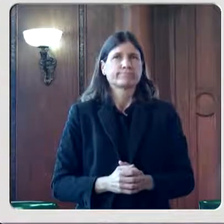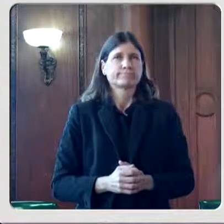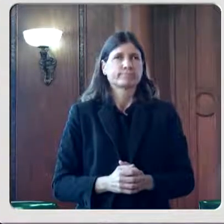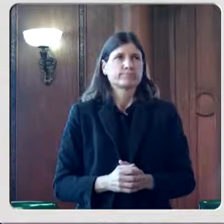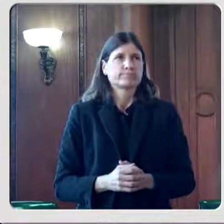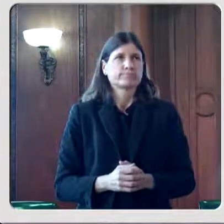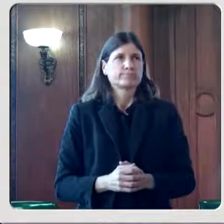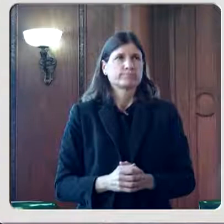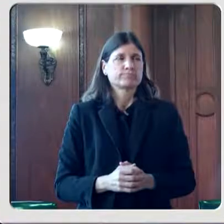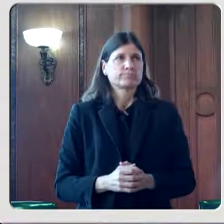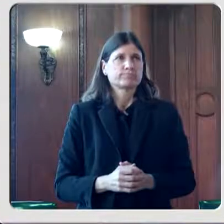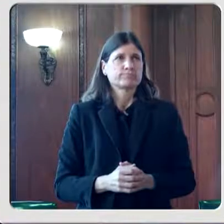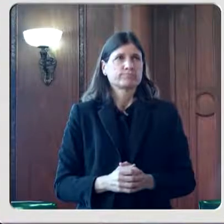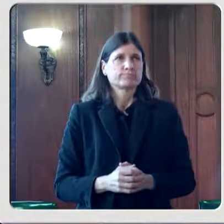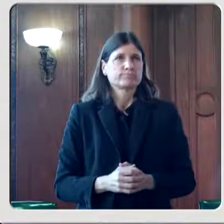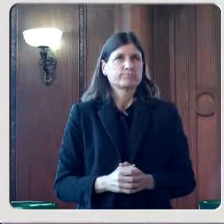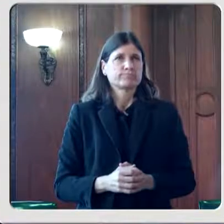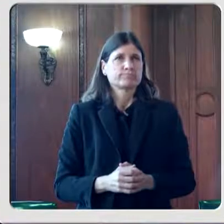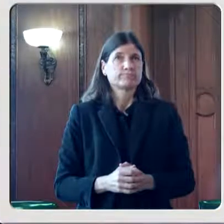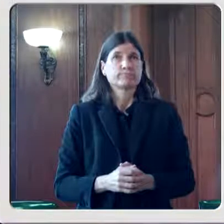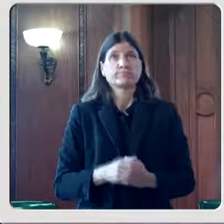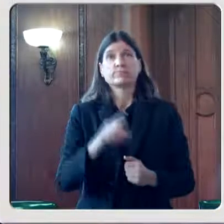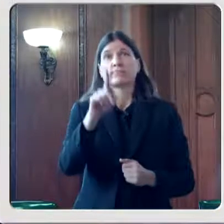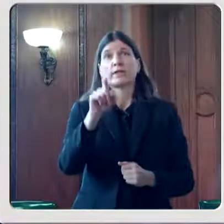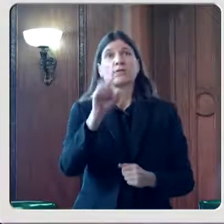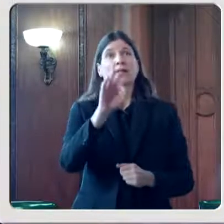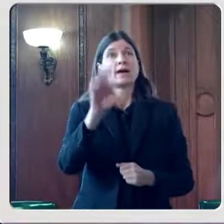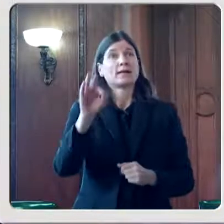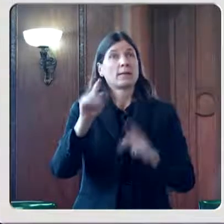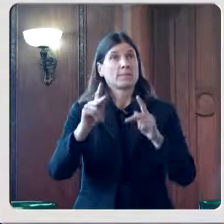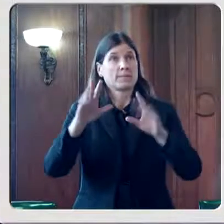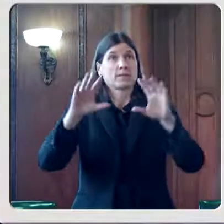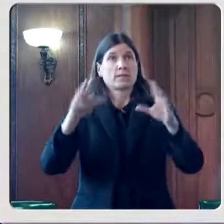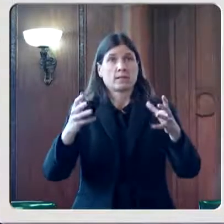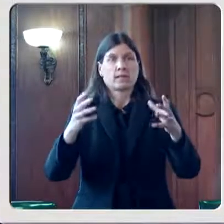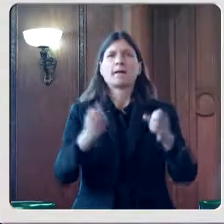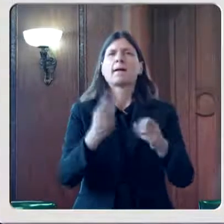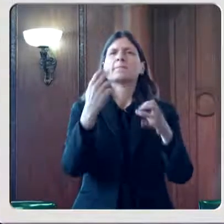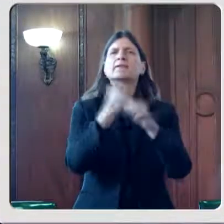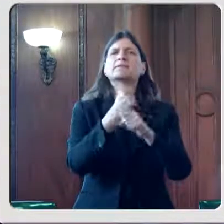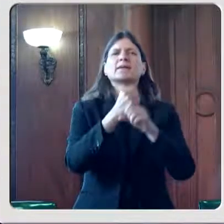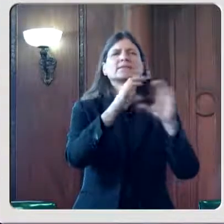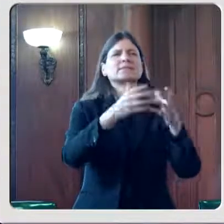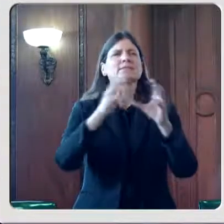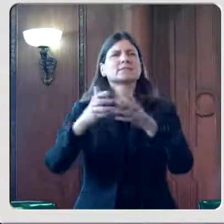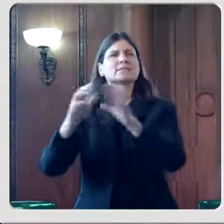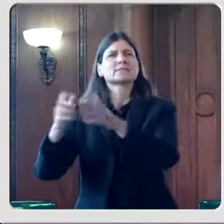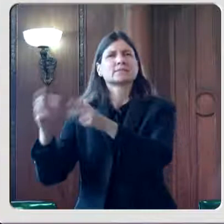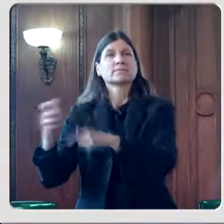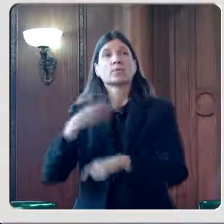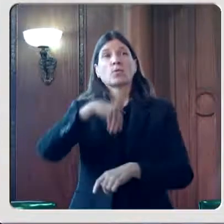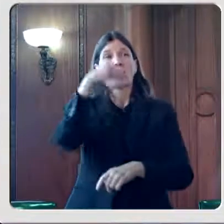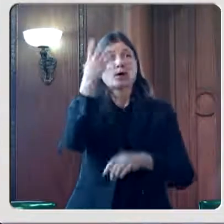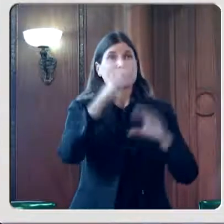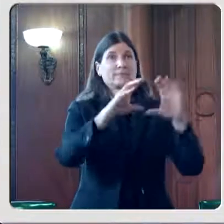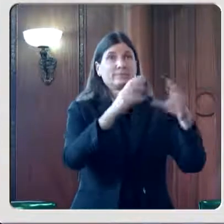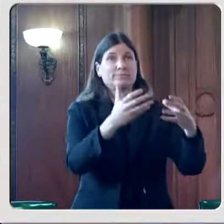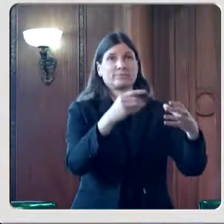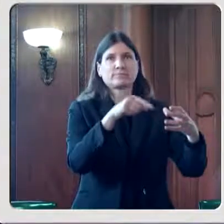The breakdown goes like this. White is now 82